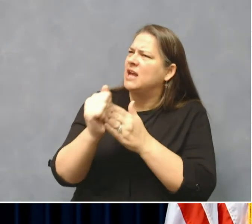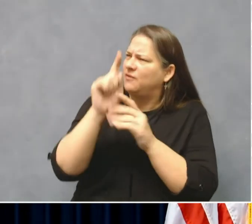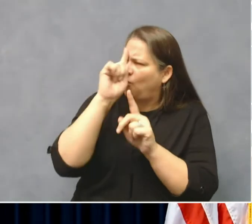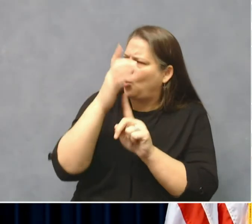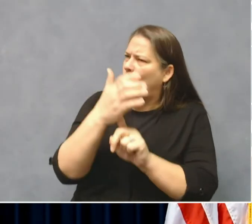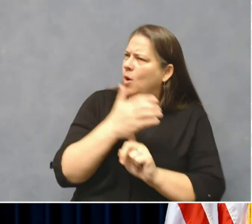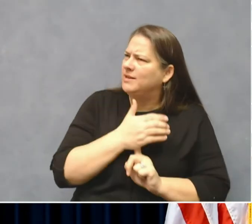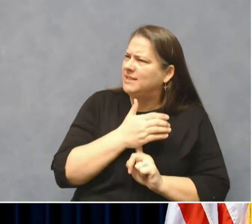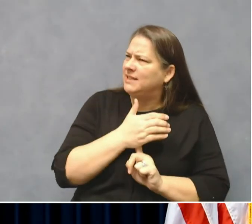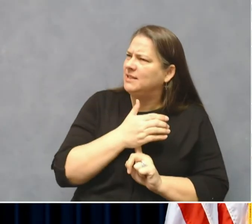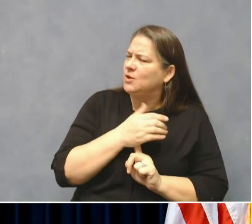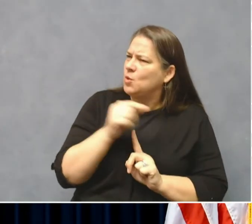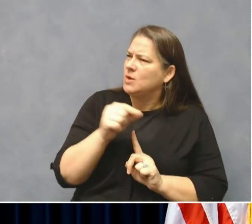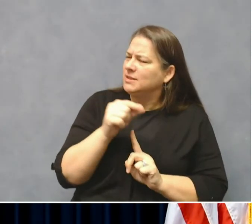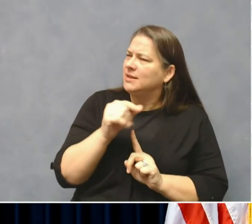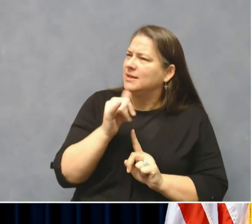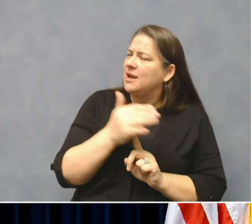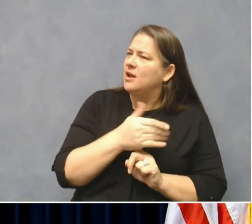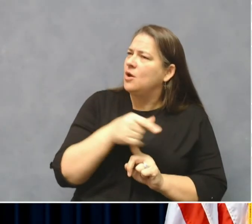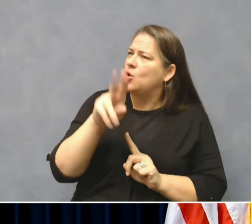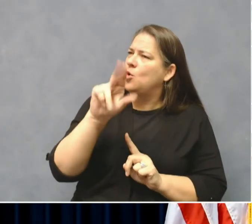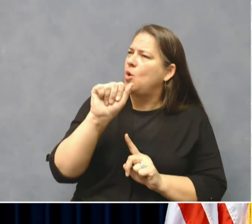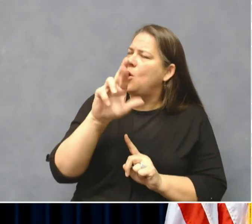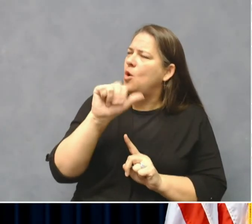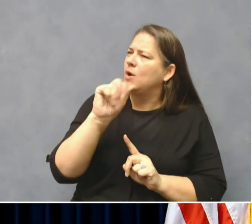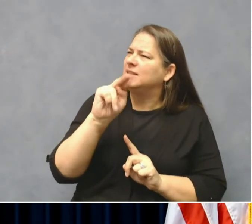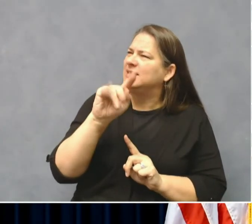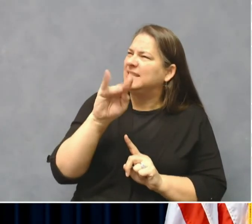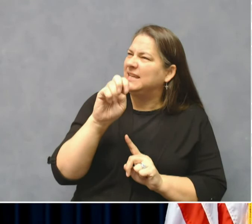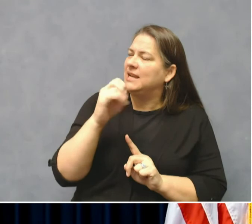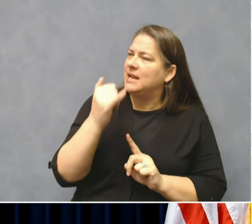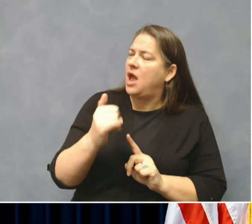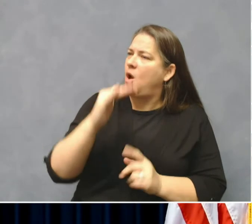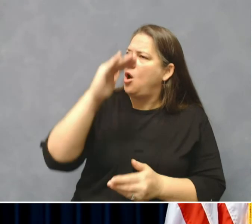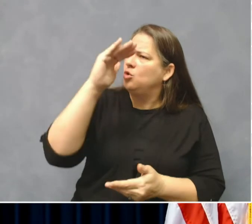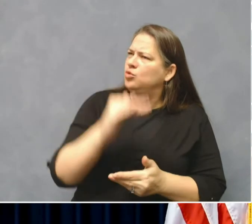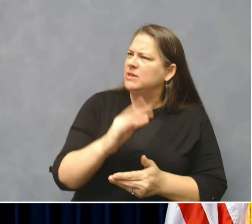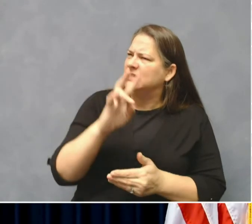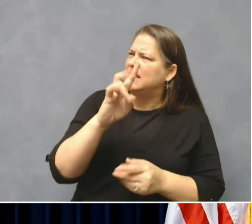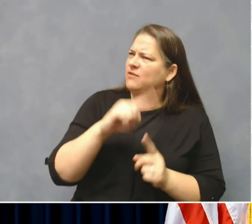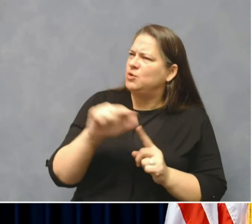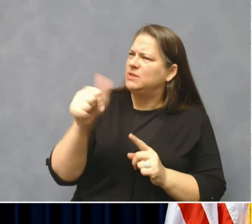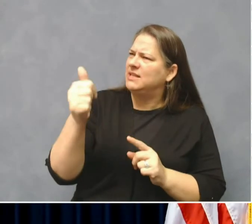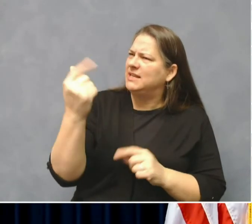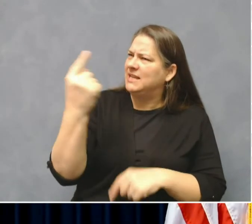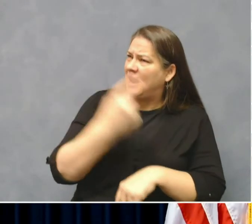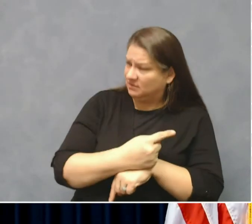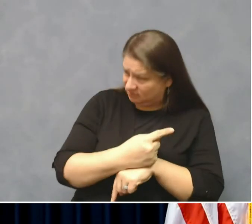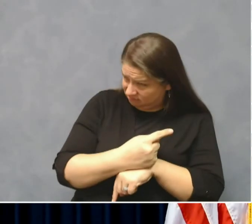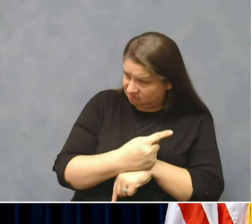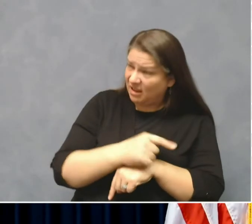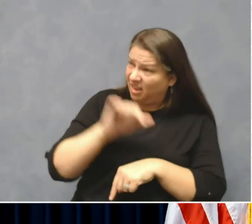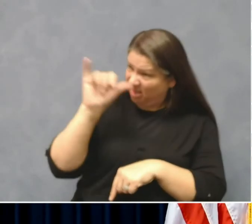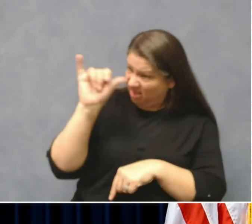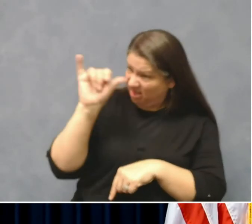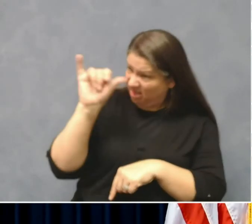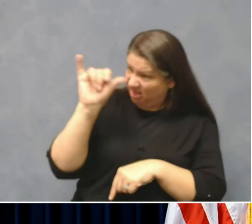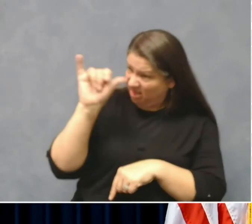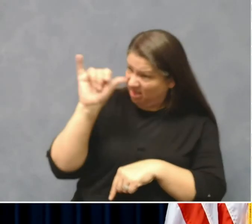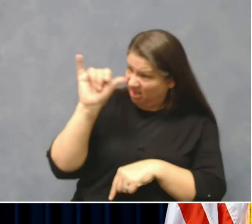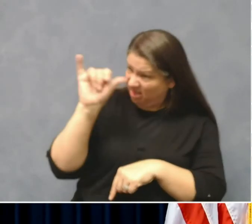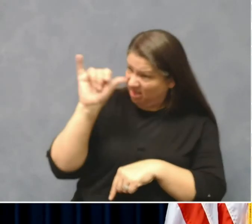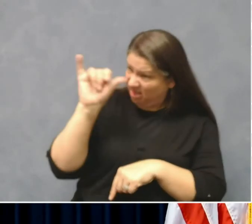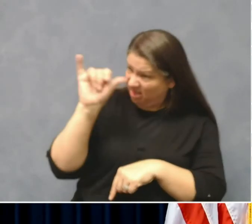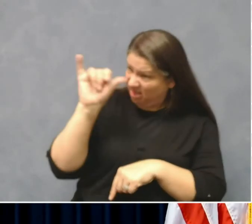to about 7 to 10 days to boost compliance. I'm wondering if that's advice that the state will also,